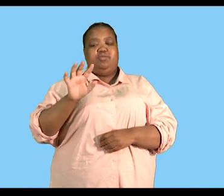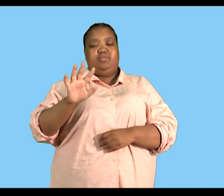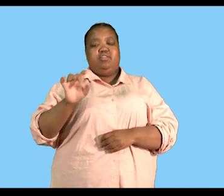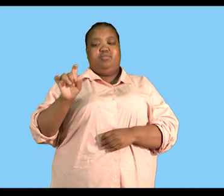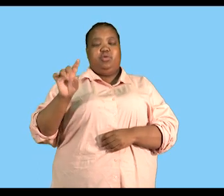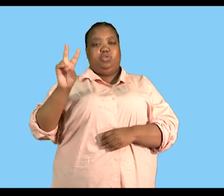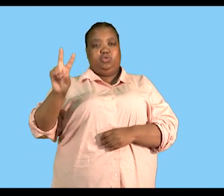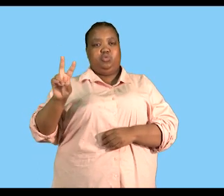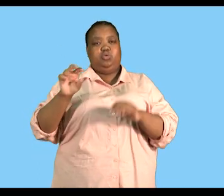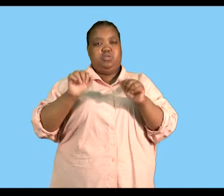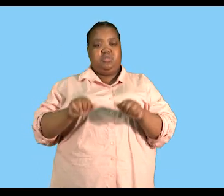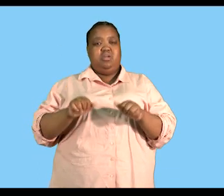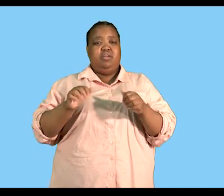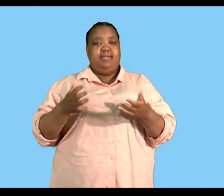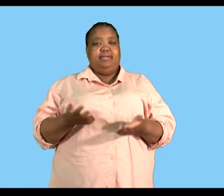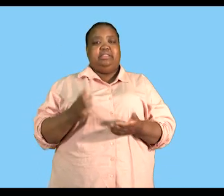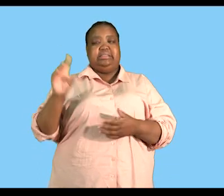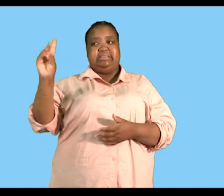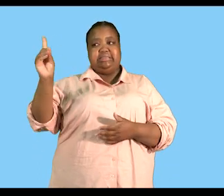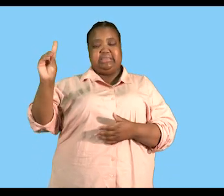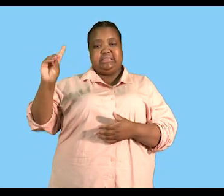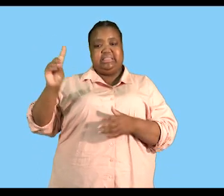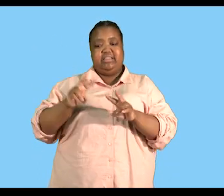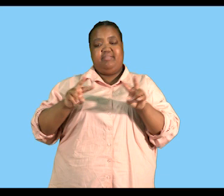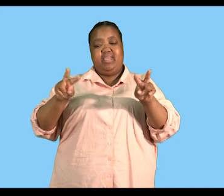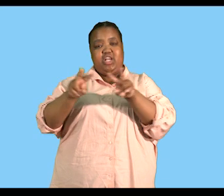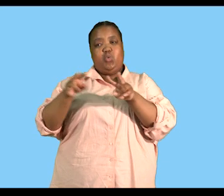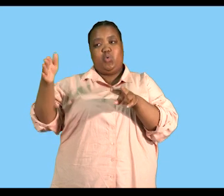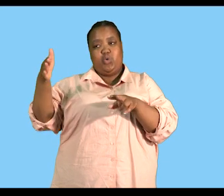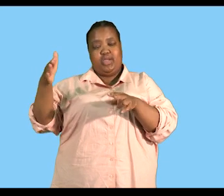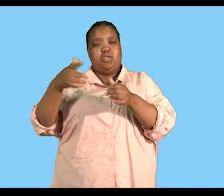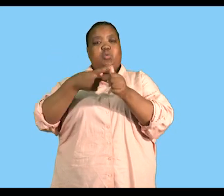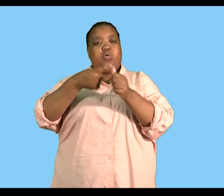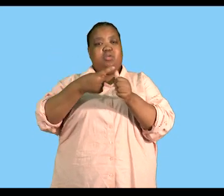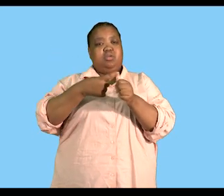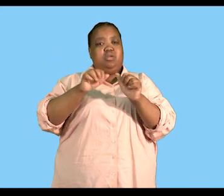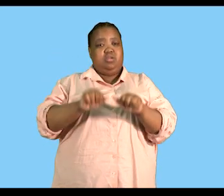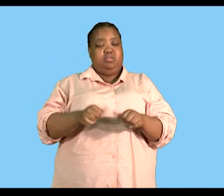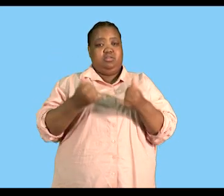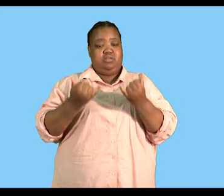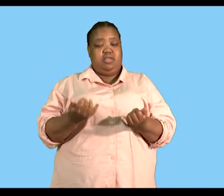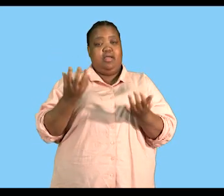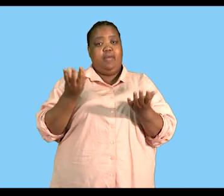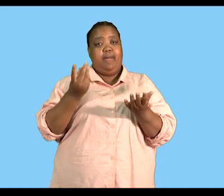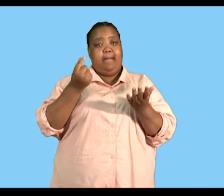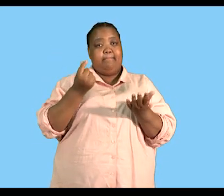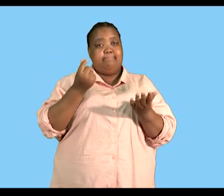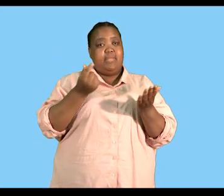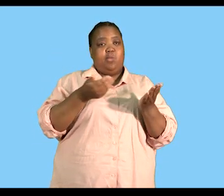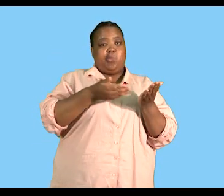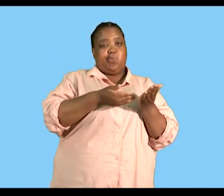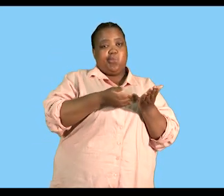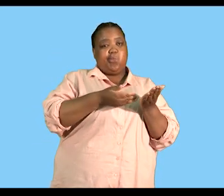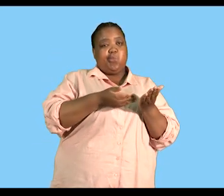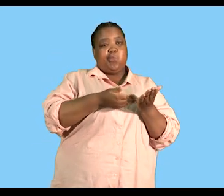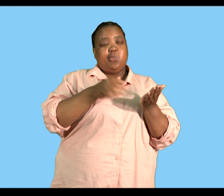2.5.2, calculate the missing value of D. So when you look at the missing value of D, it appears on the amount, then below there's